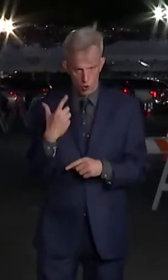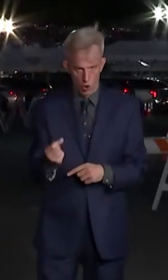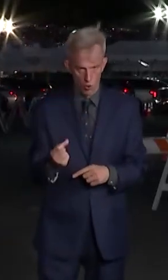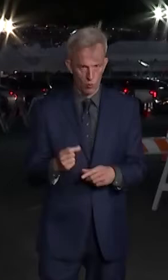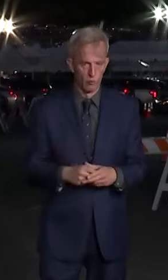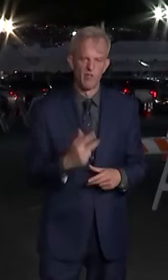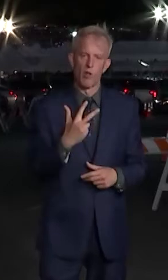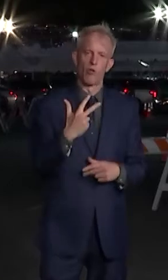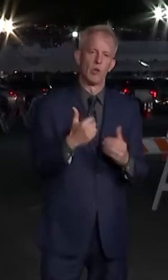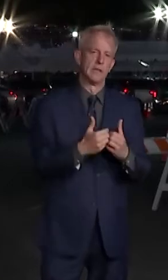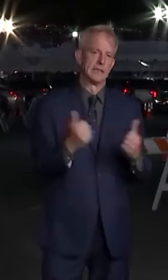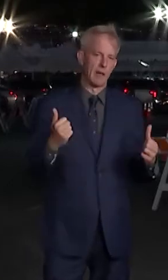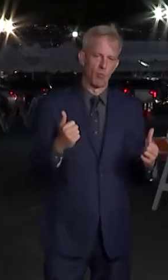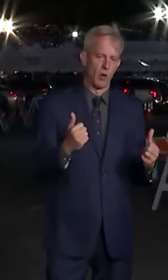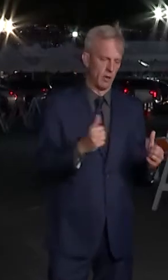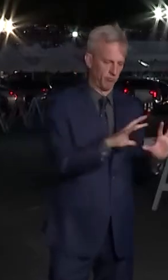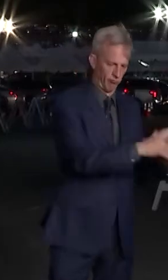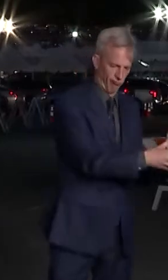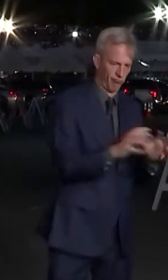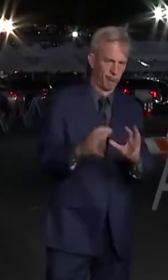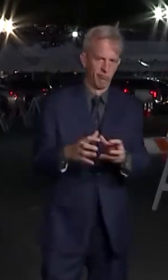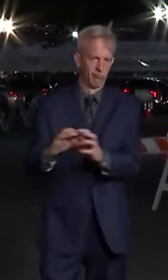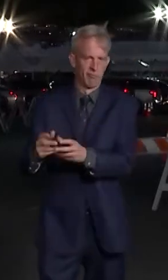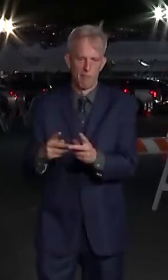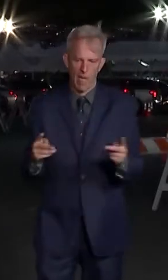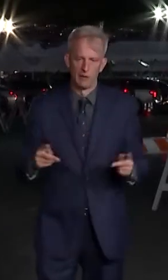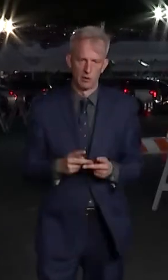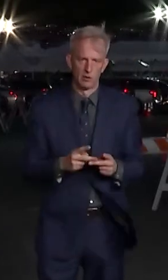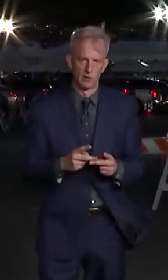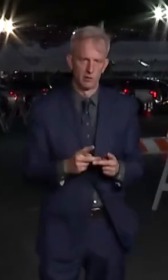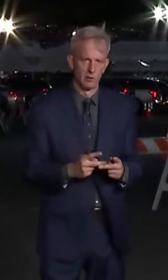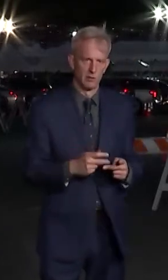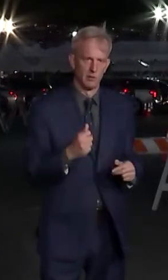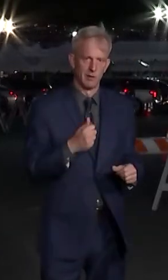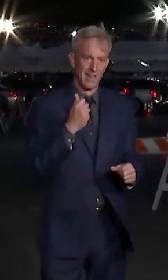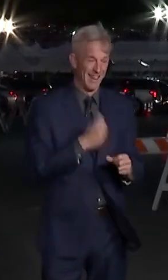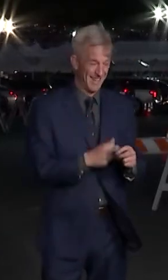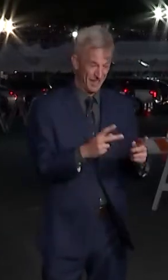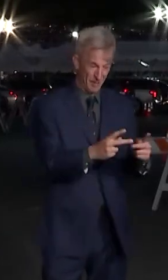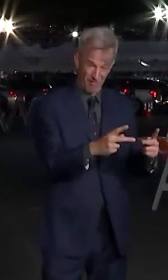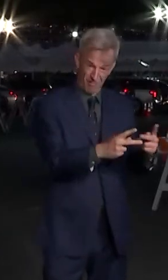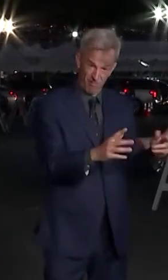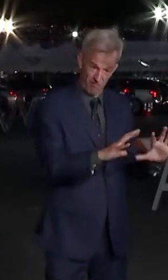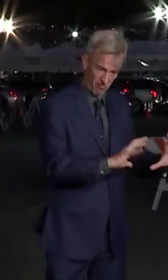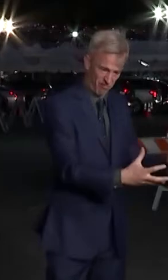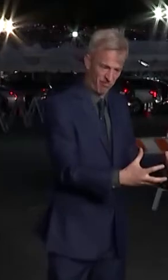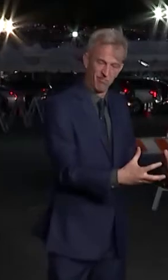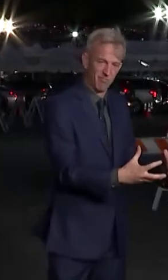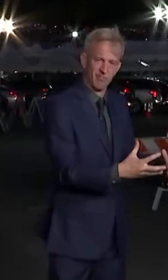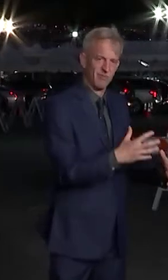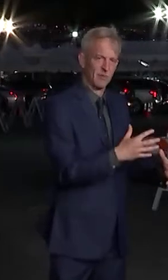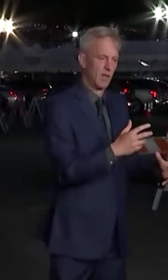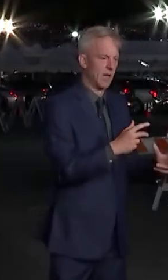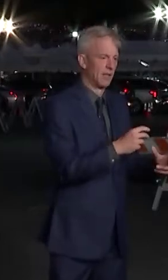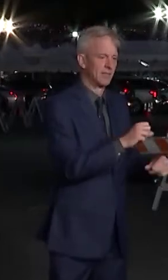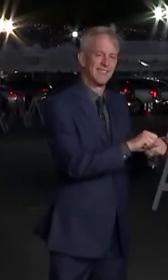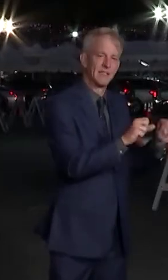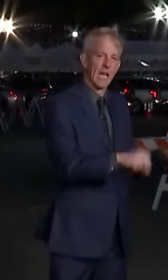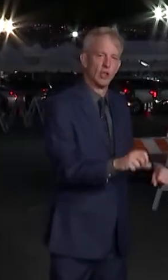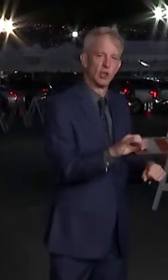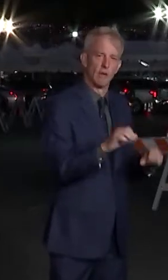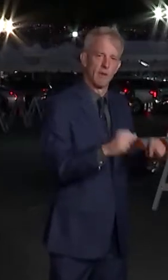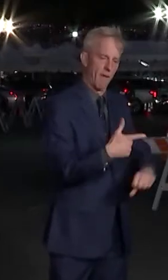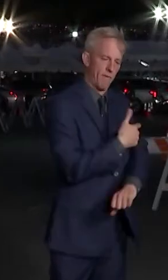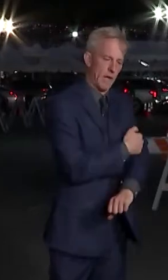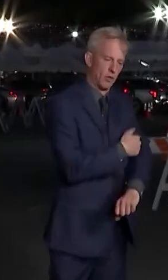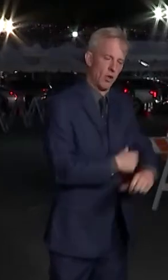3rd opening later this week. Each one which is a self-contained universe of vaccination, a station capable of